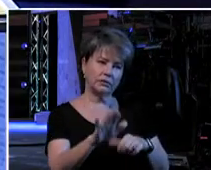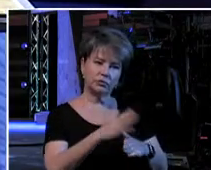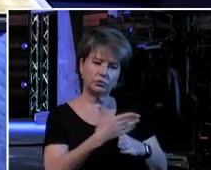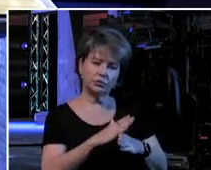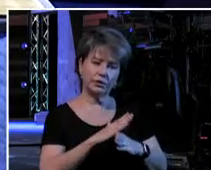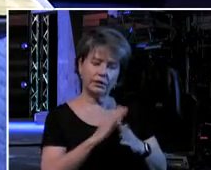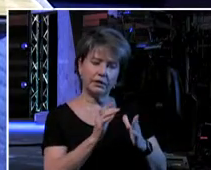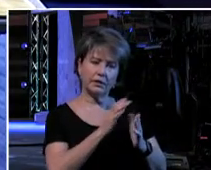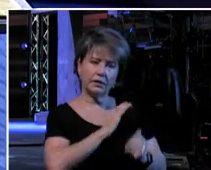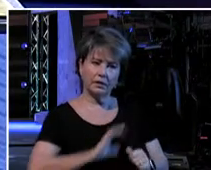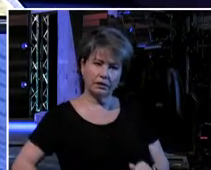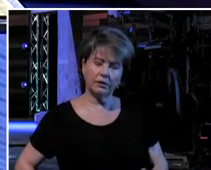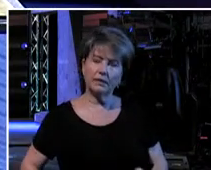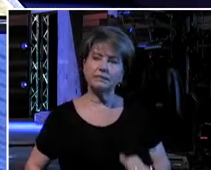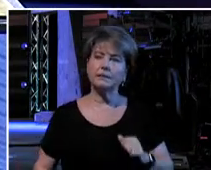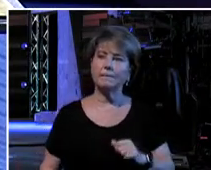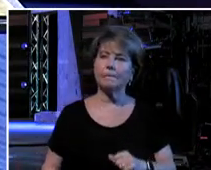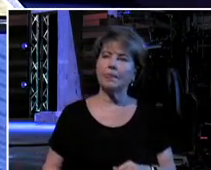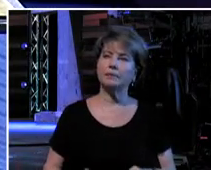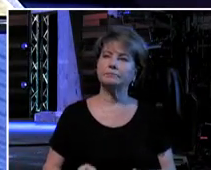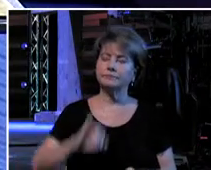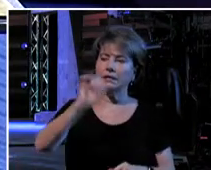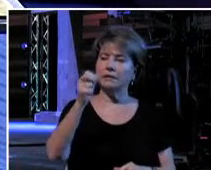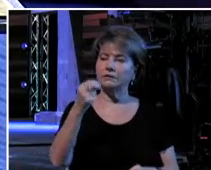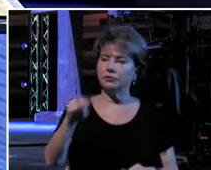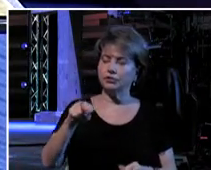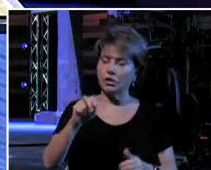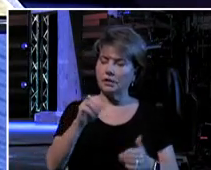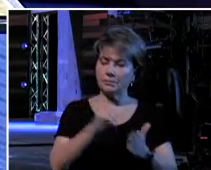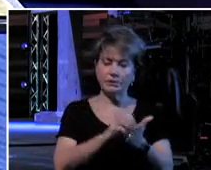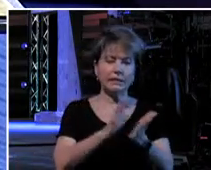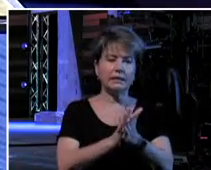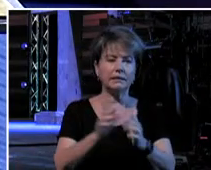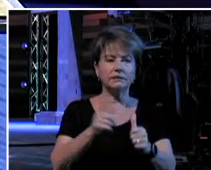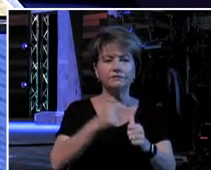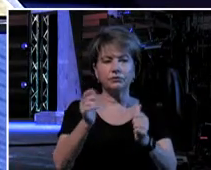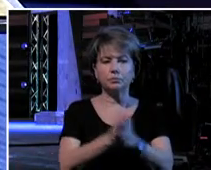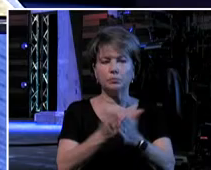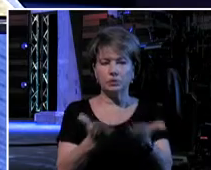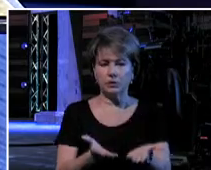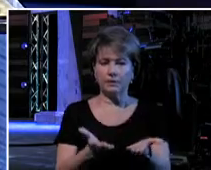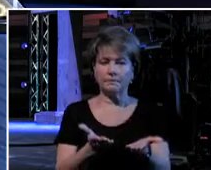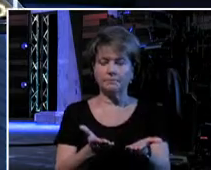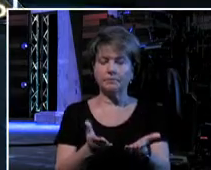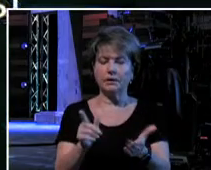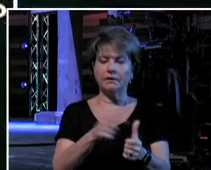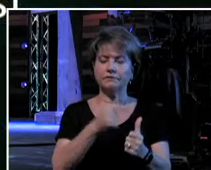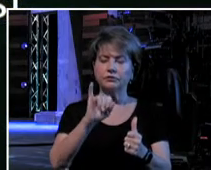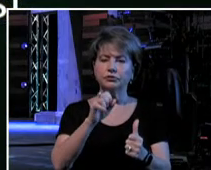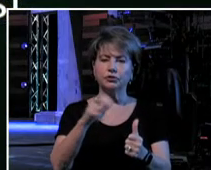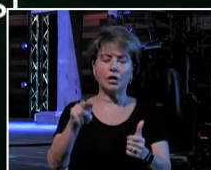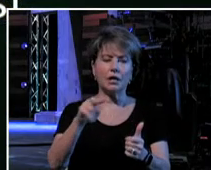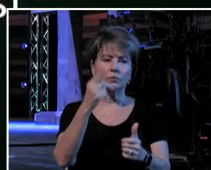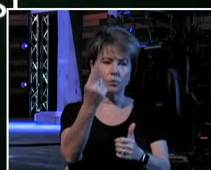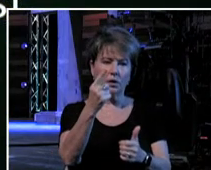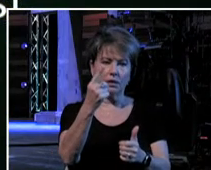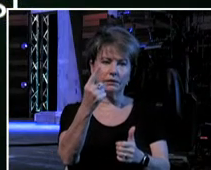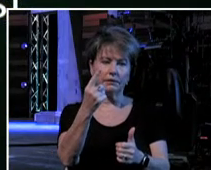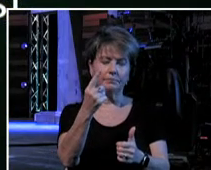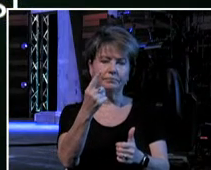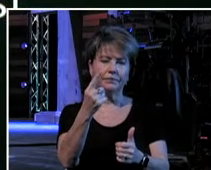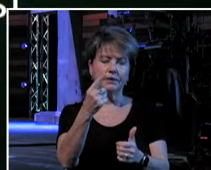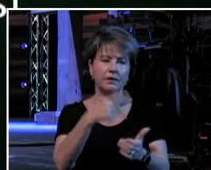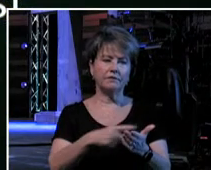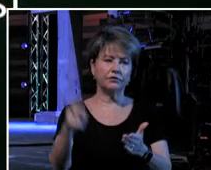is something, again, that John would write in his first epistle in 1 John 1, verse 3. He said, that which